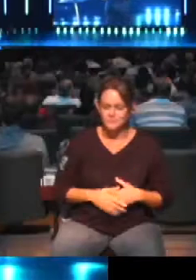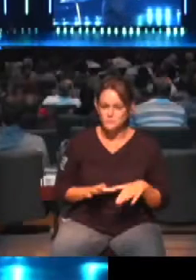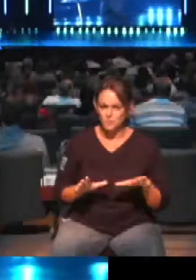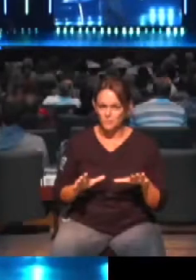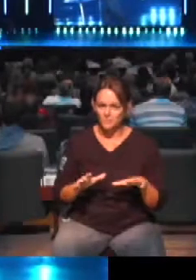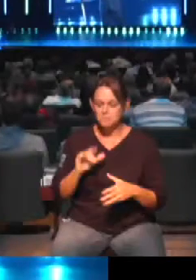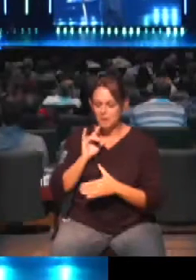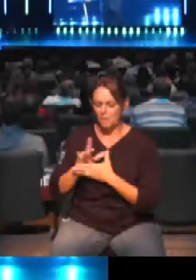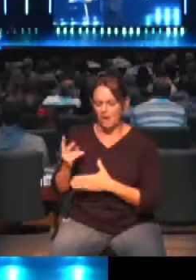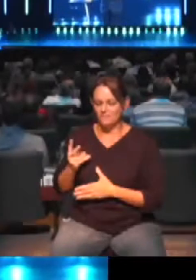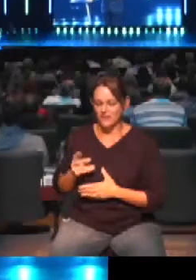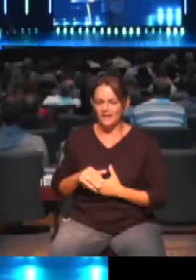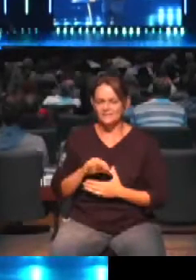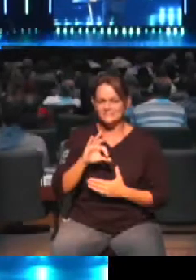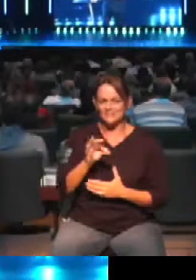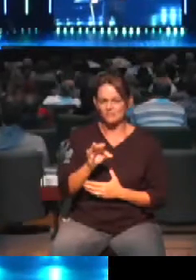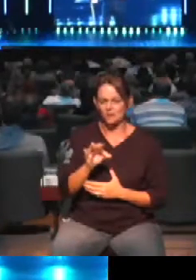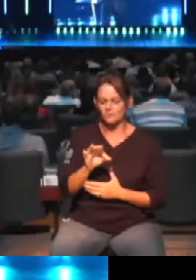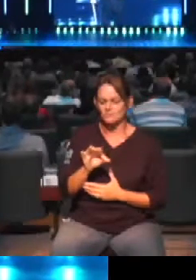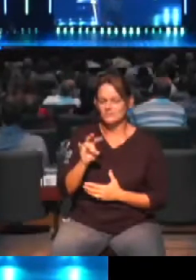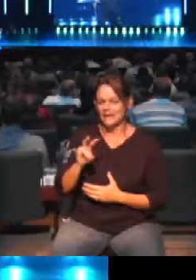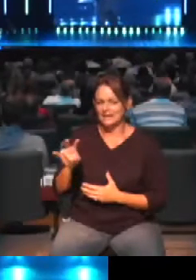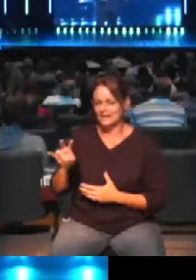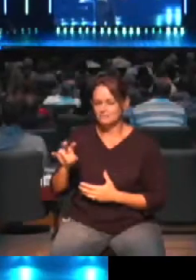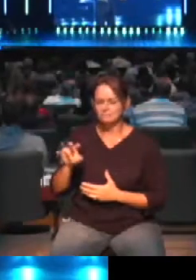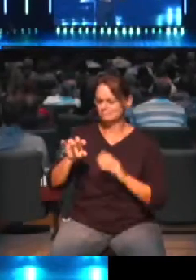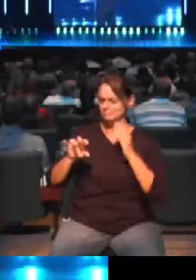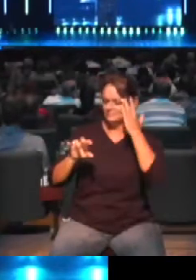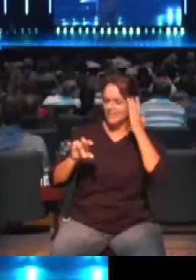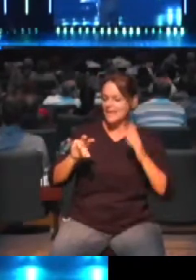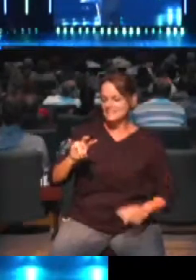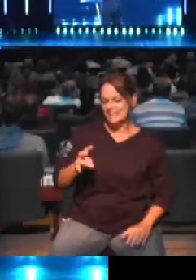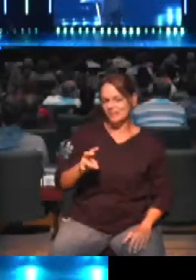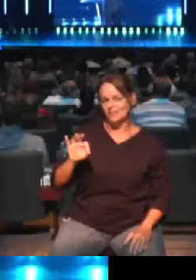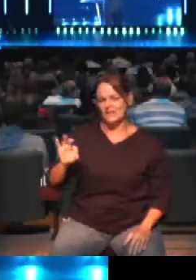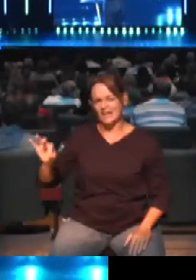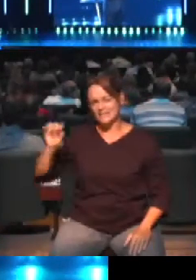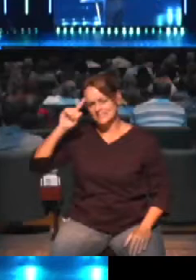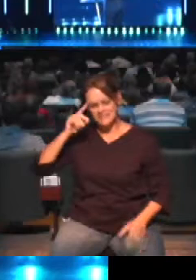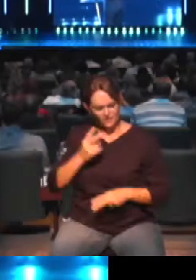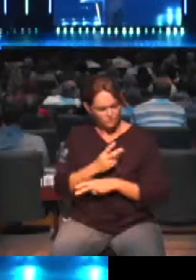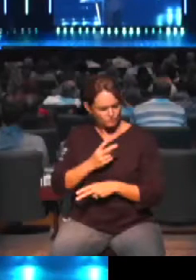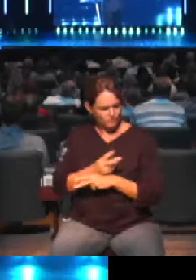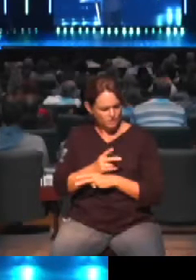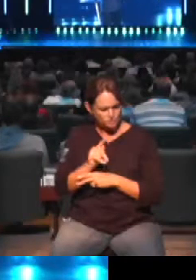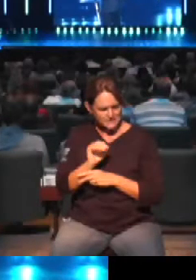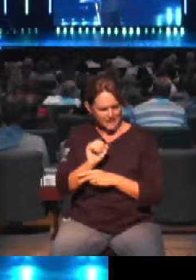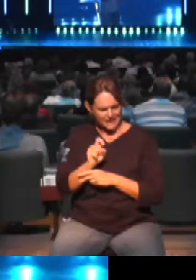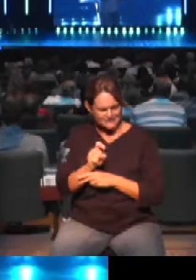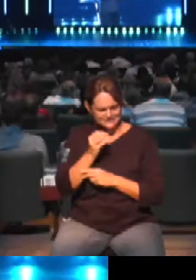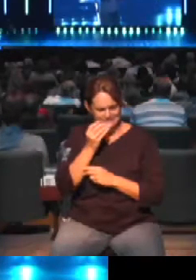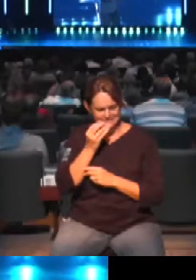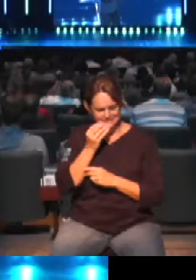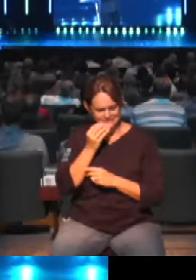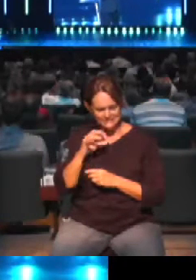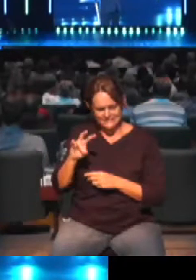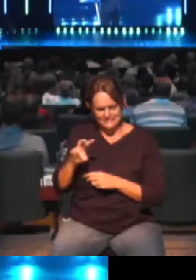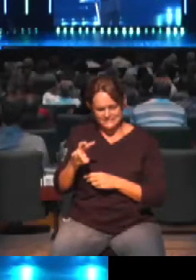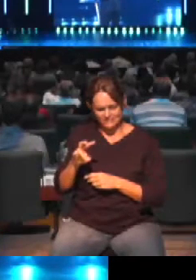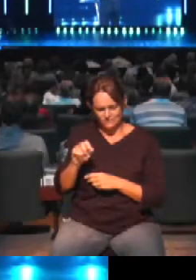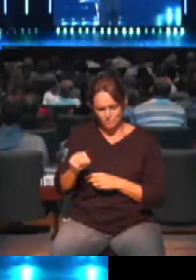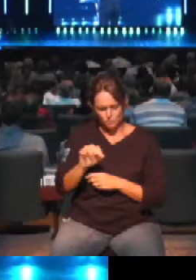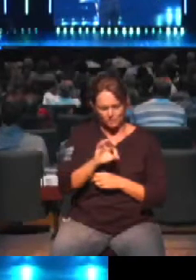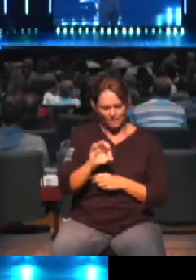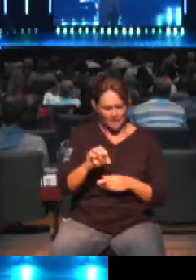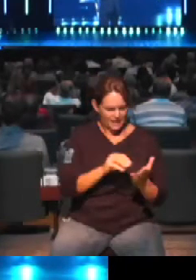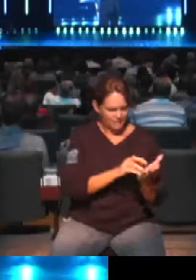buying something. It was $7.99. And the lady said, I'll have to figure the tax on the calculator because the